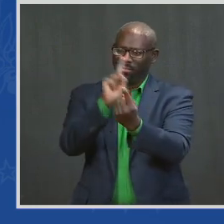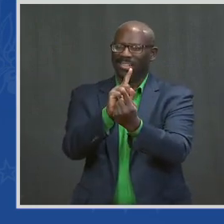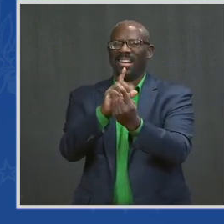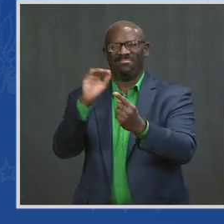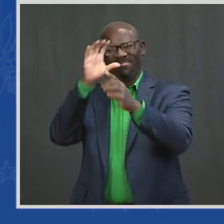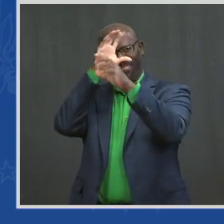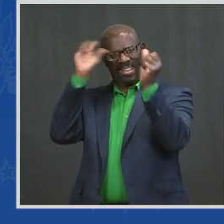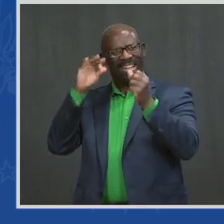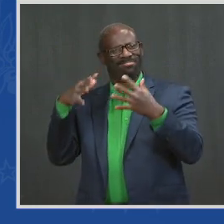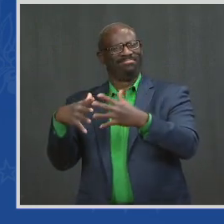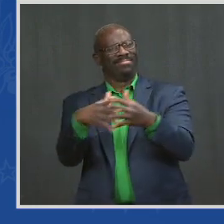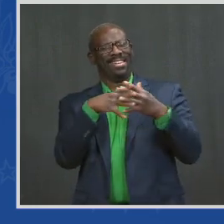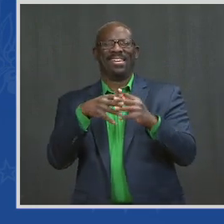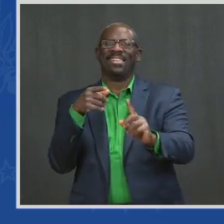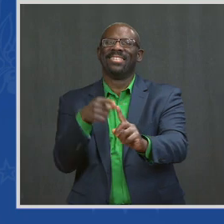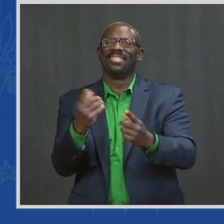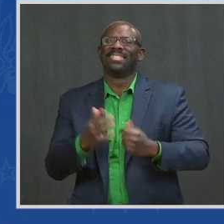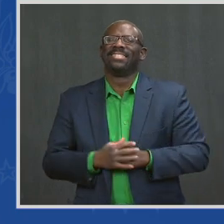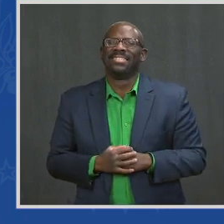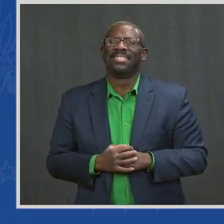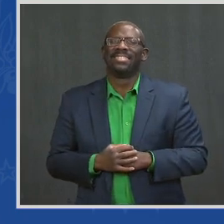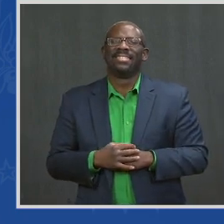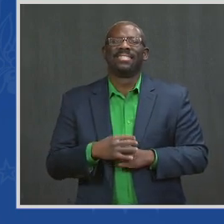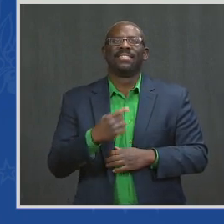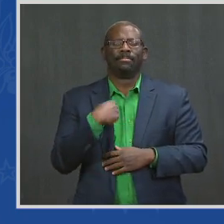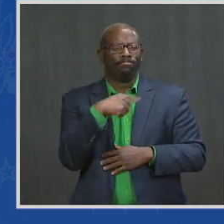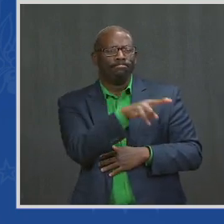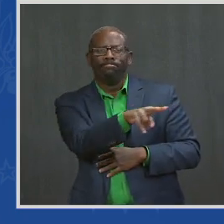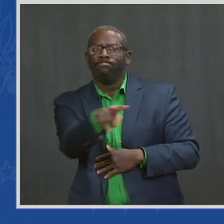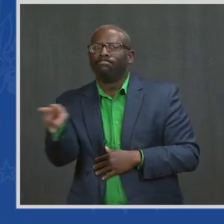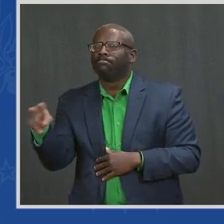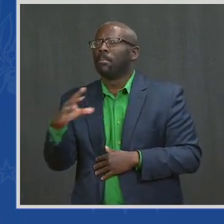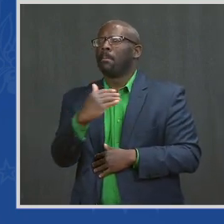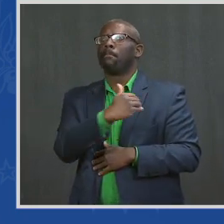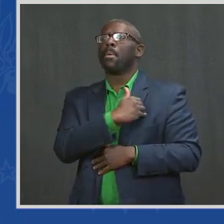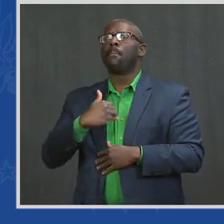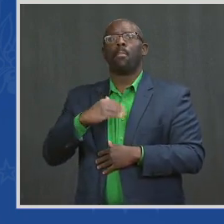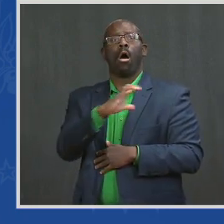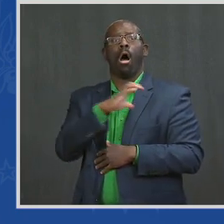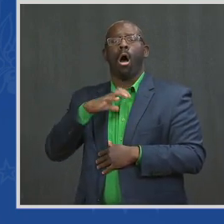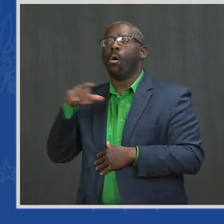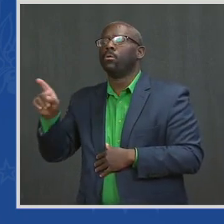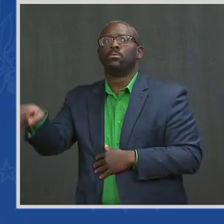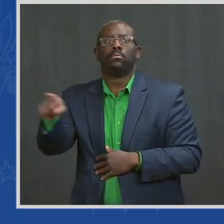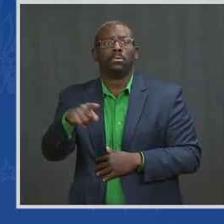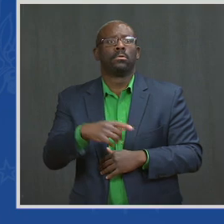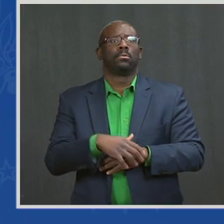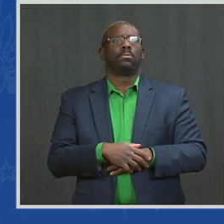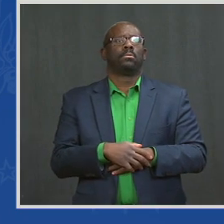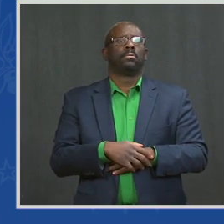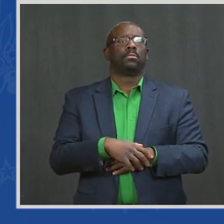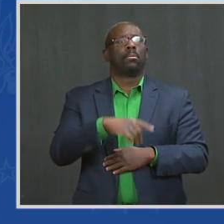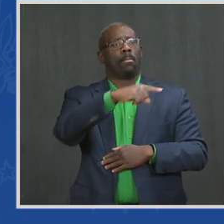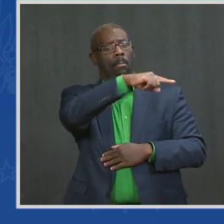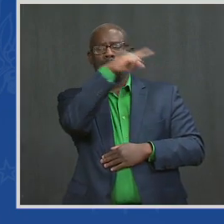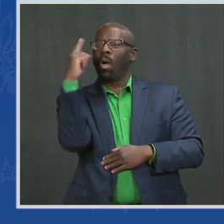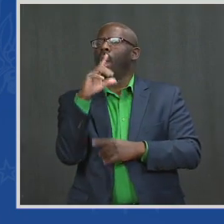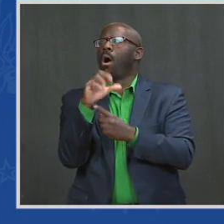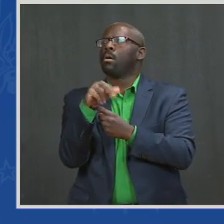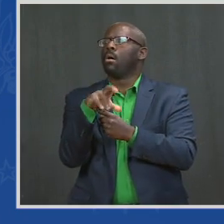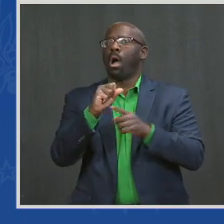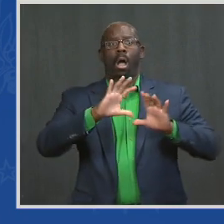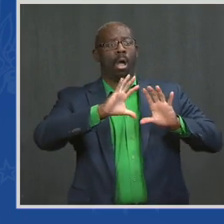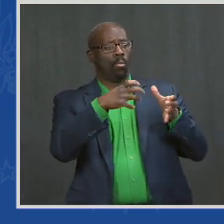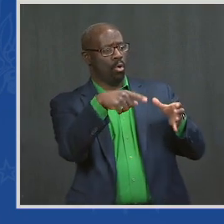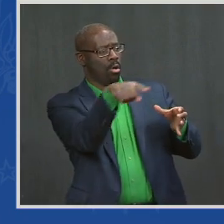And I see members of Congress, members of the Congressional Black Caucus, members of the United States